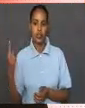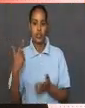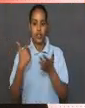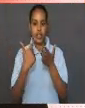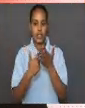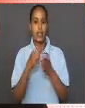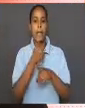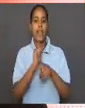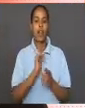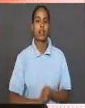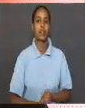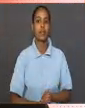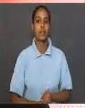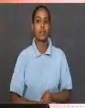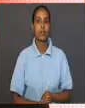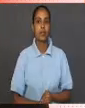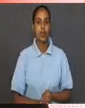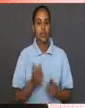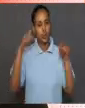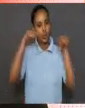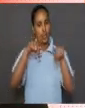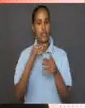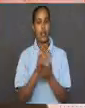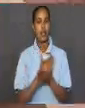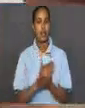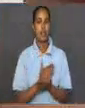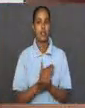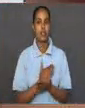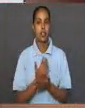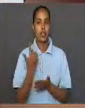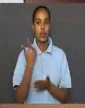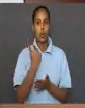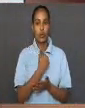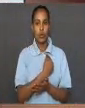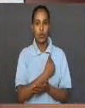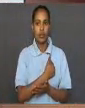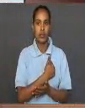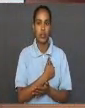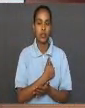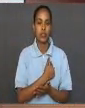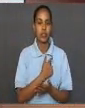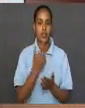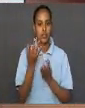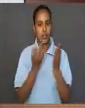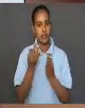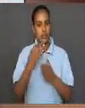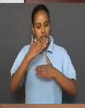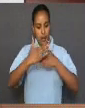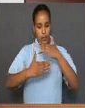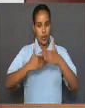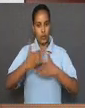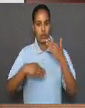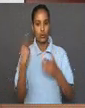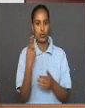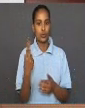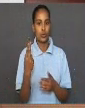these metals. In today's lesson, we are going to describe the processes